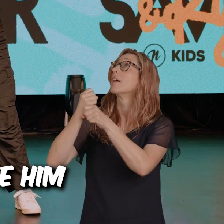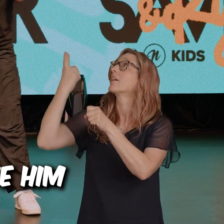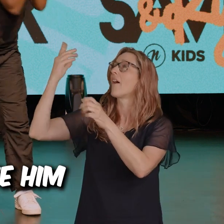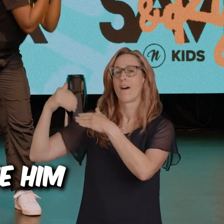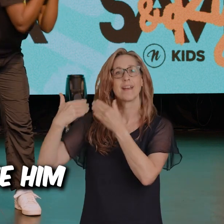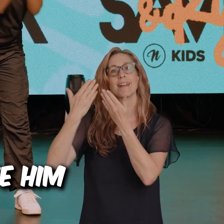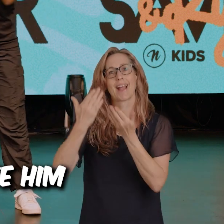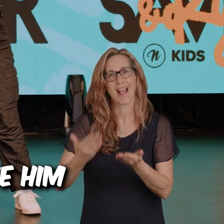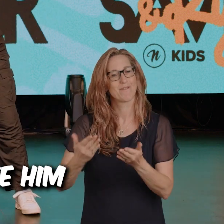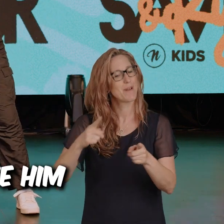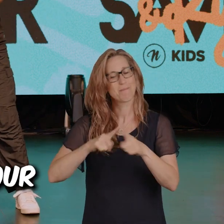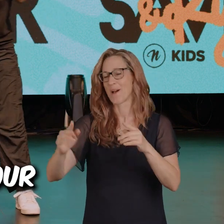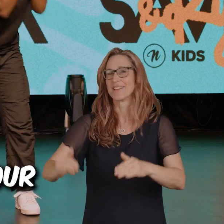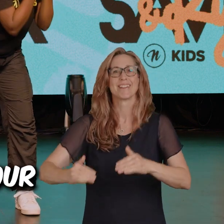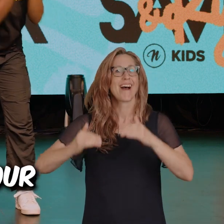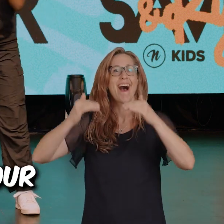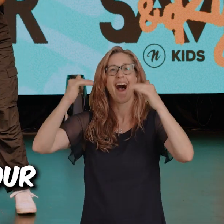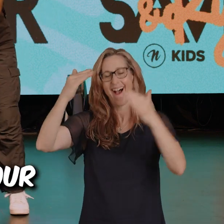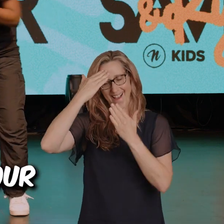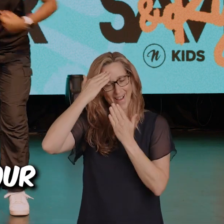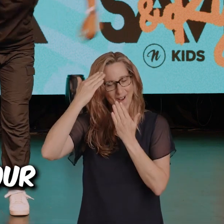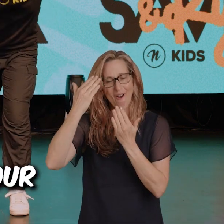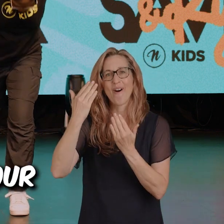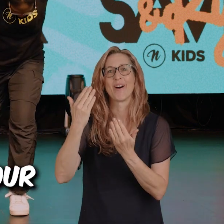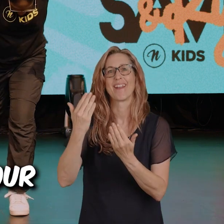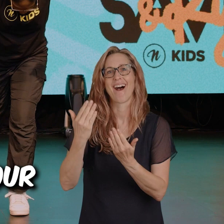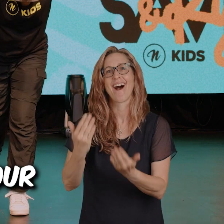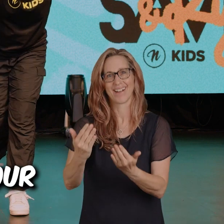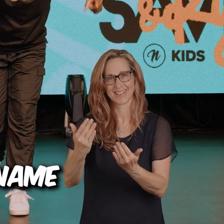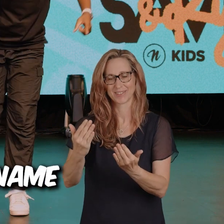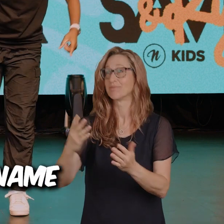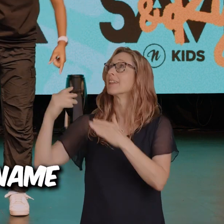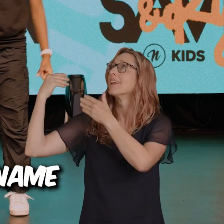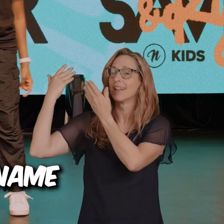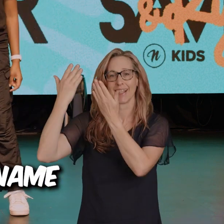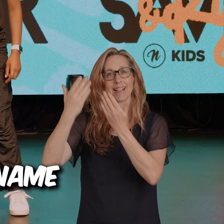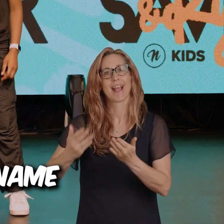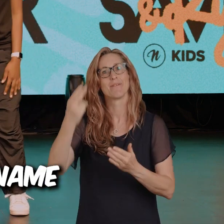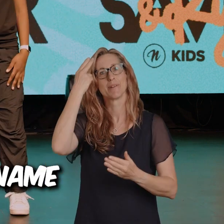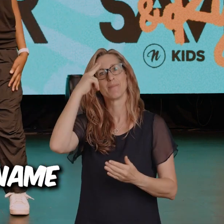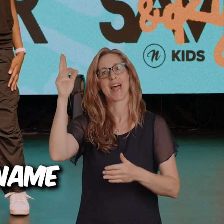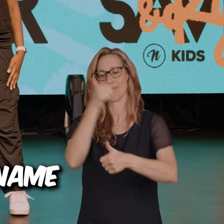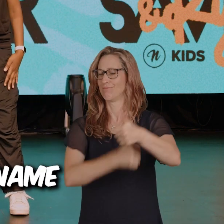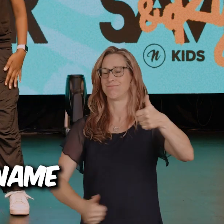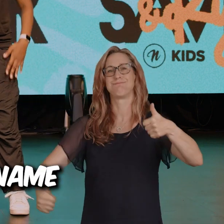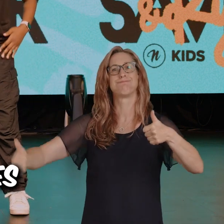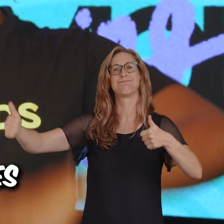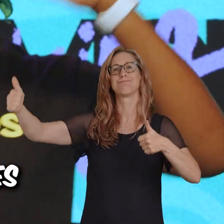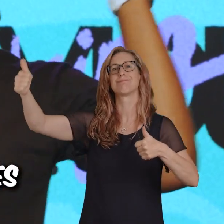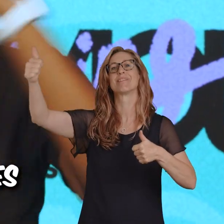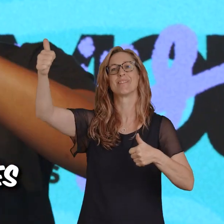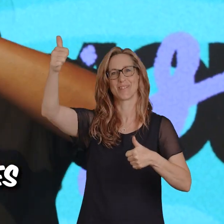Therefore God gave him the highest honor and gave him the